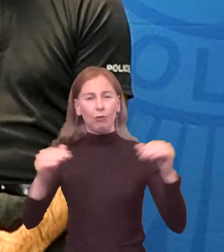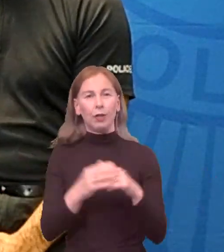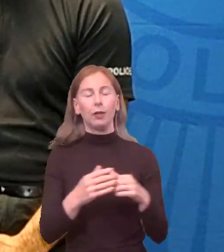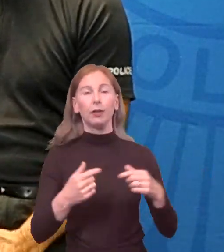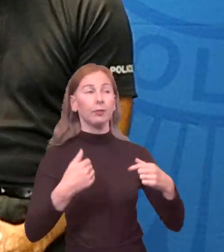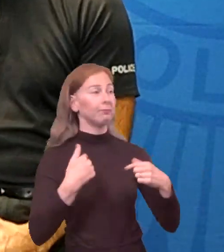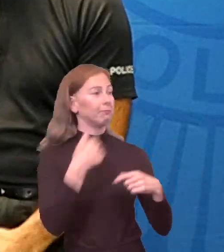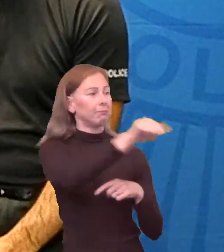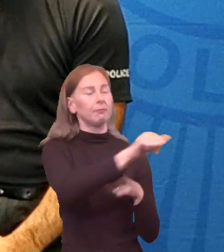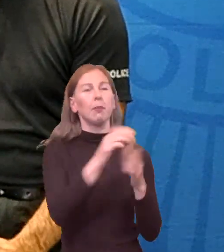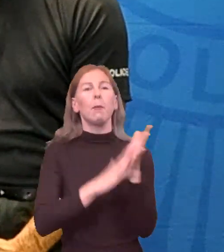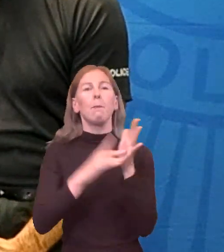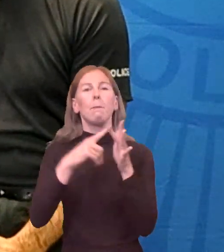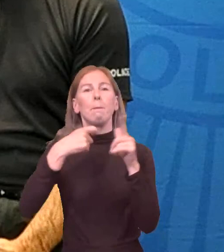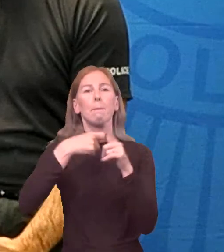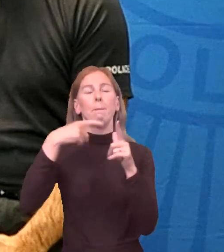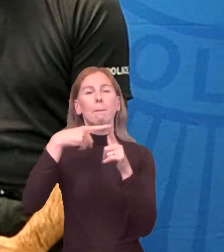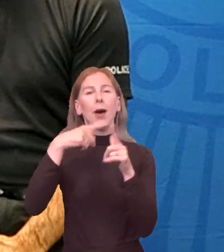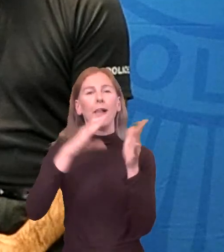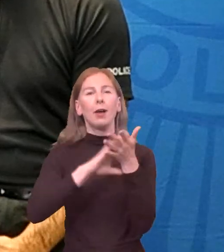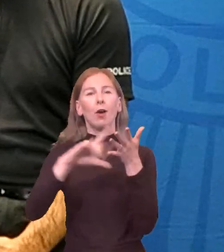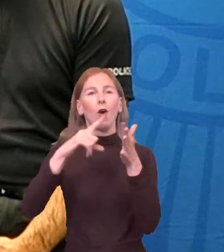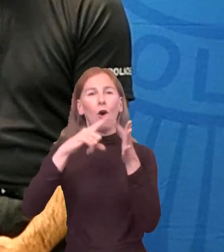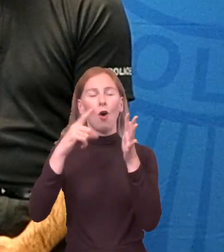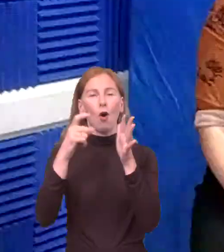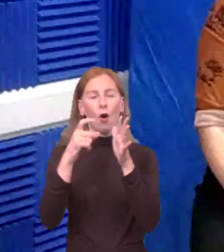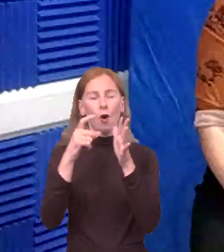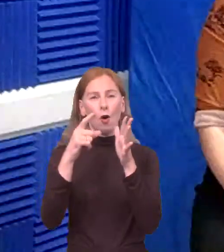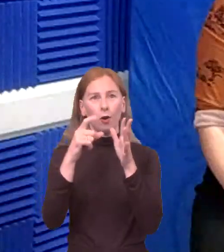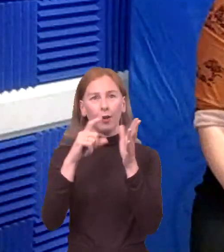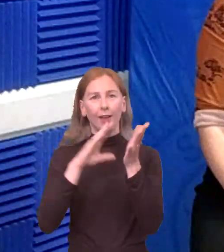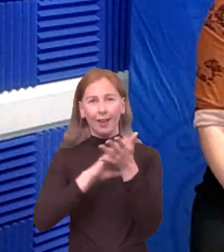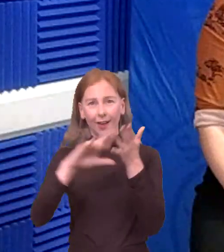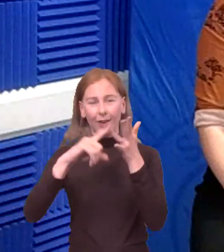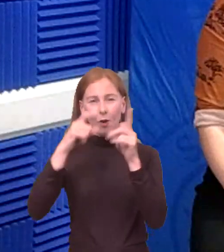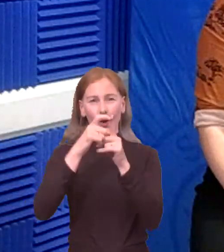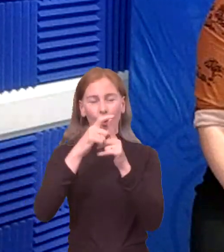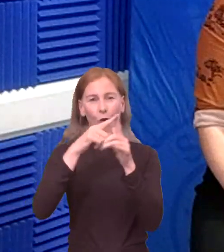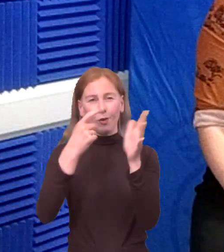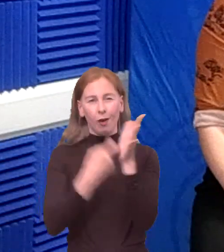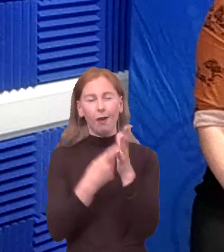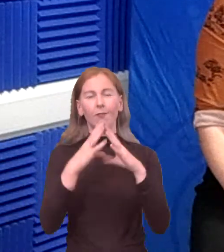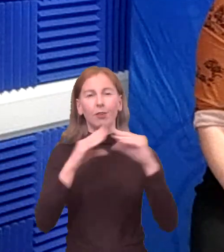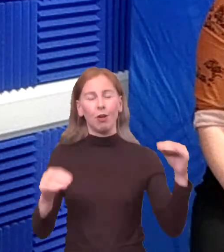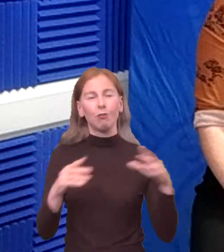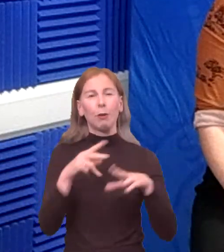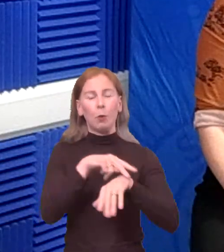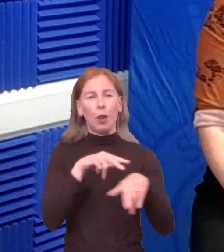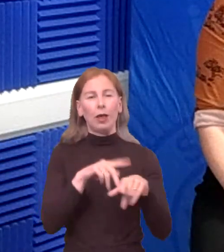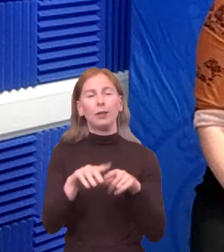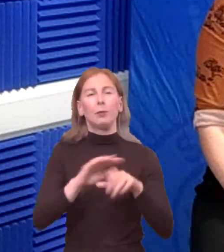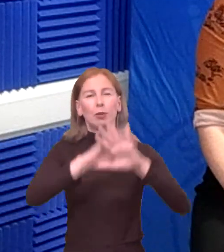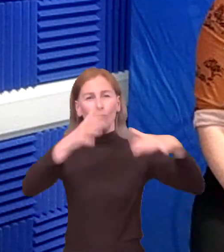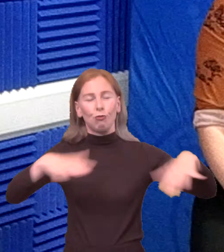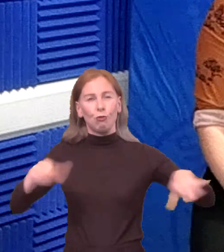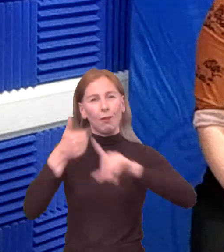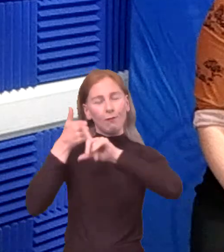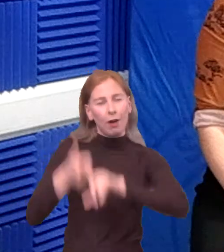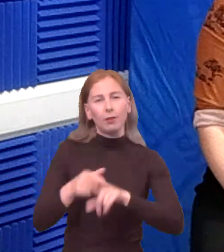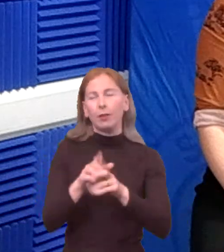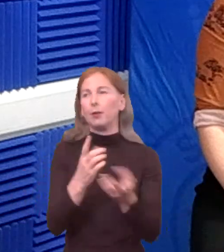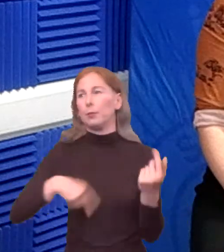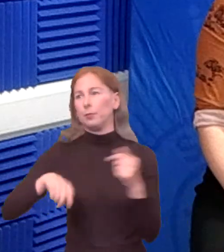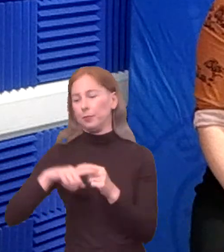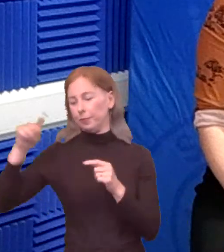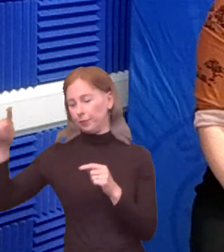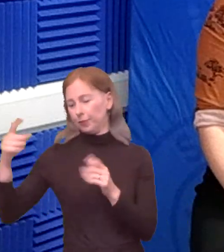lead for rural matters with Surrey Police. I'm Romy Jackson, I'm the County Advisor for Sussex and Surrey, working for the